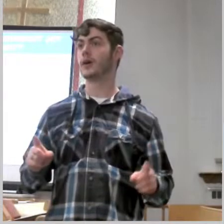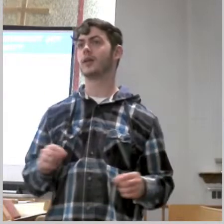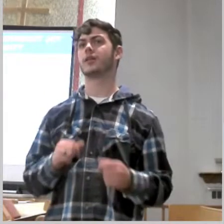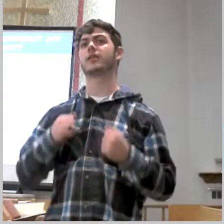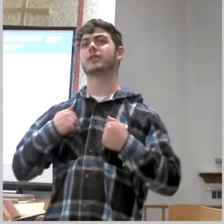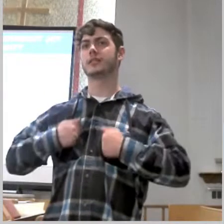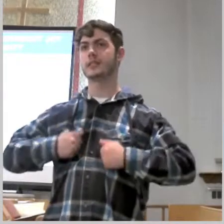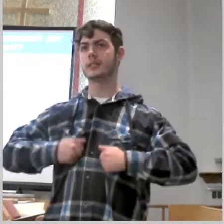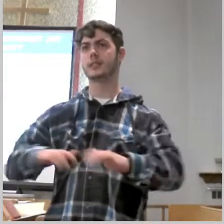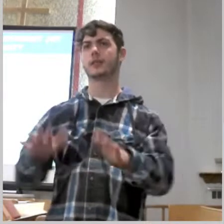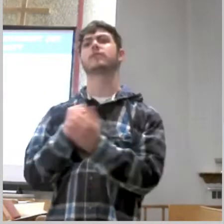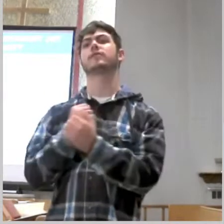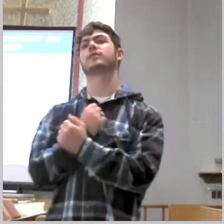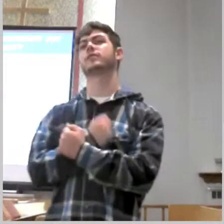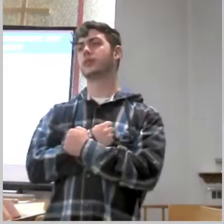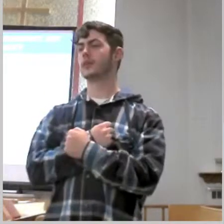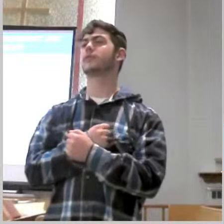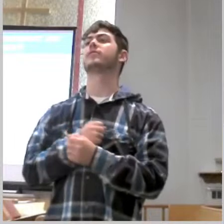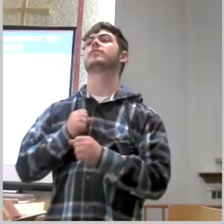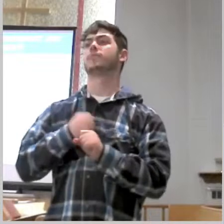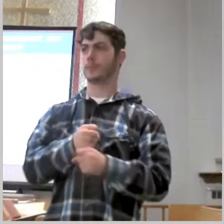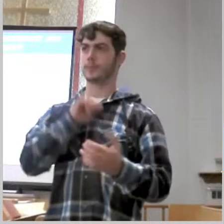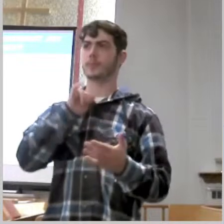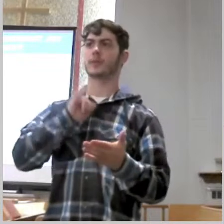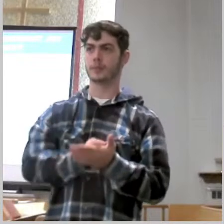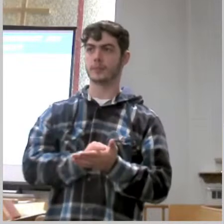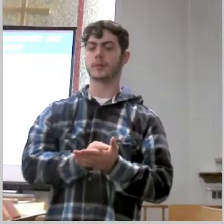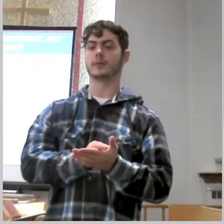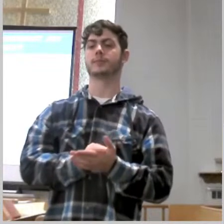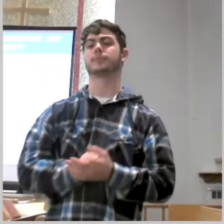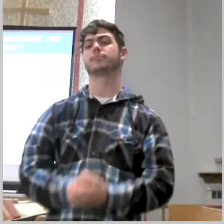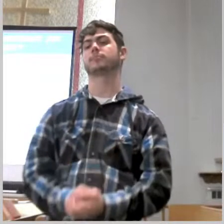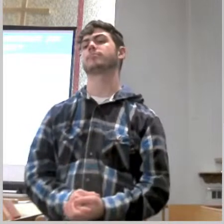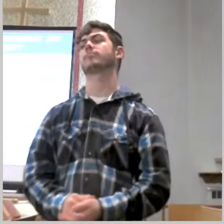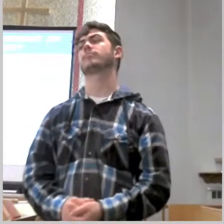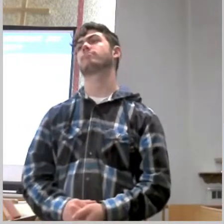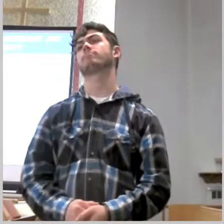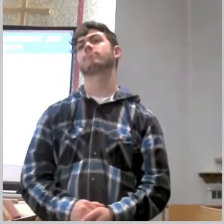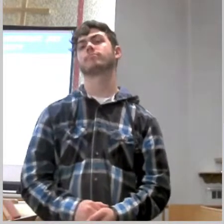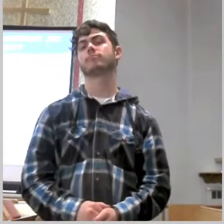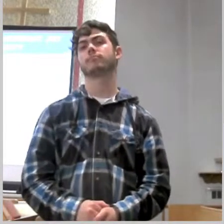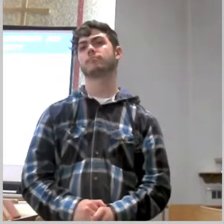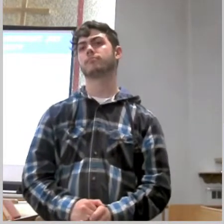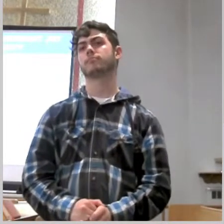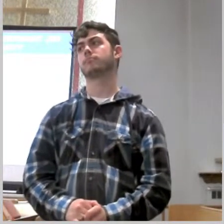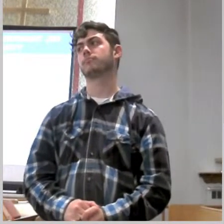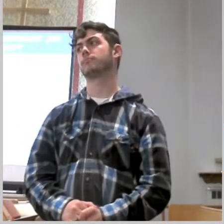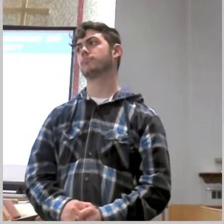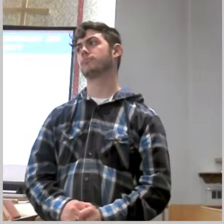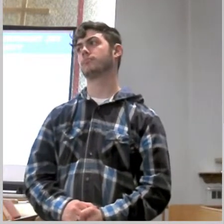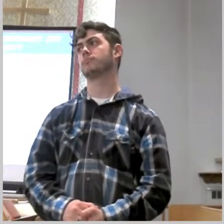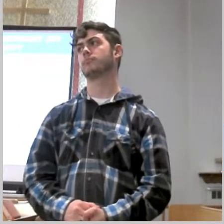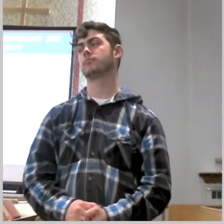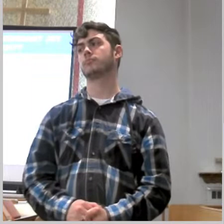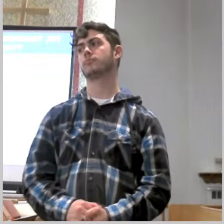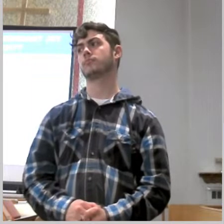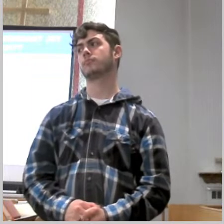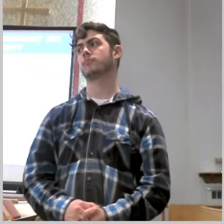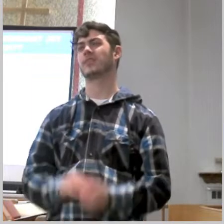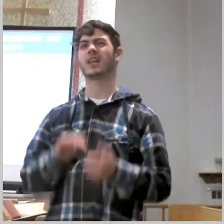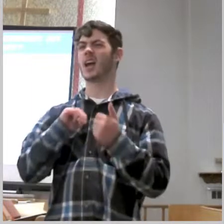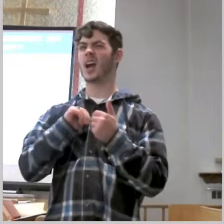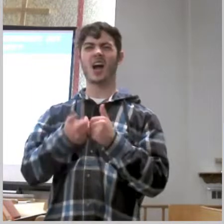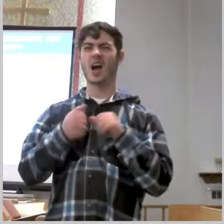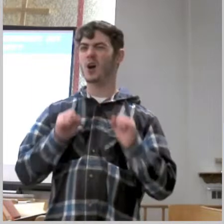sacrificial love. When in the world do people overflow with generosity, being afflicted and